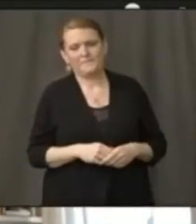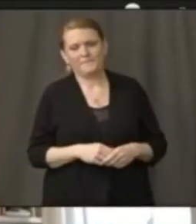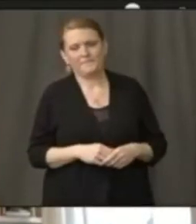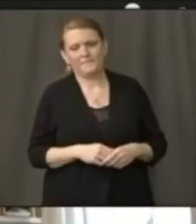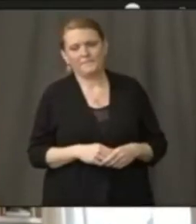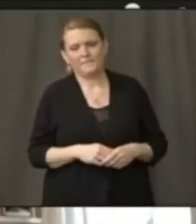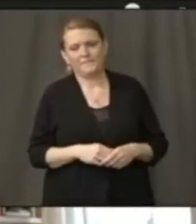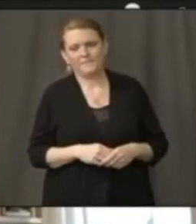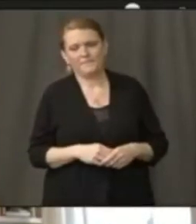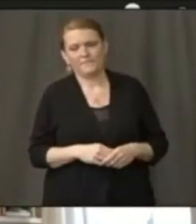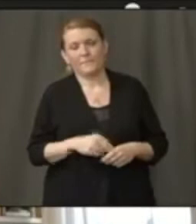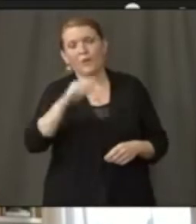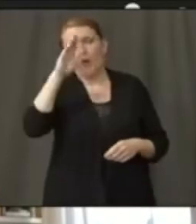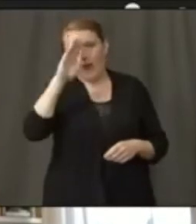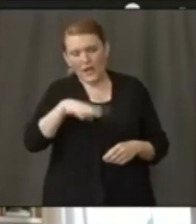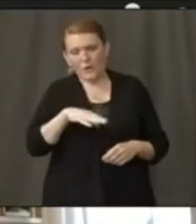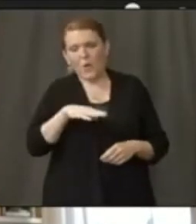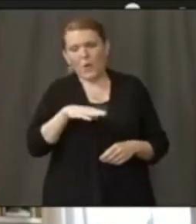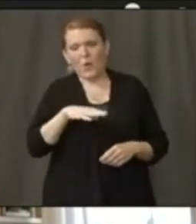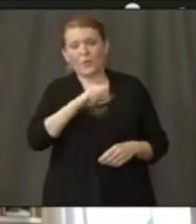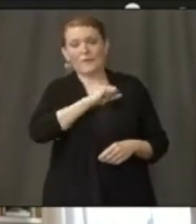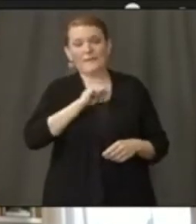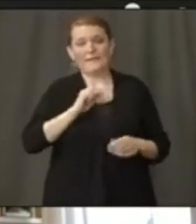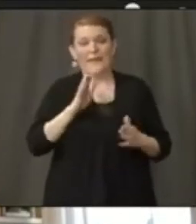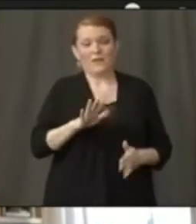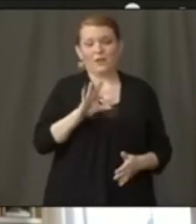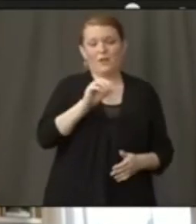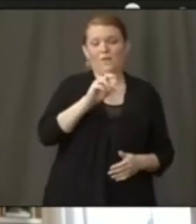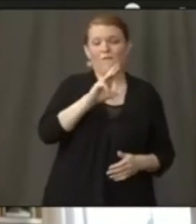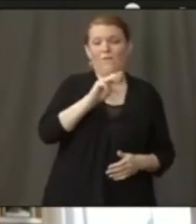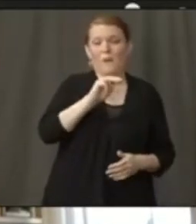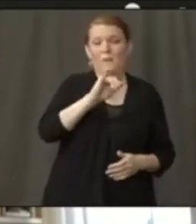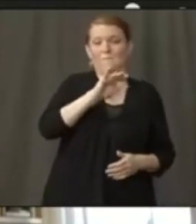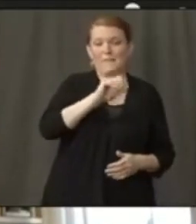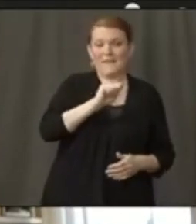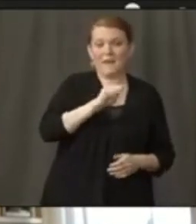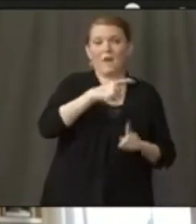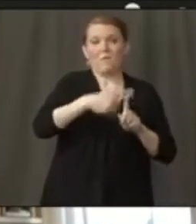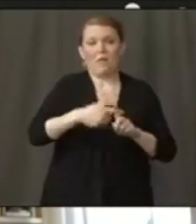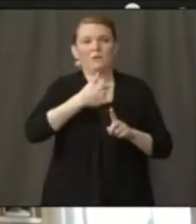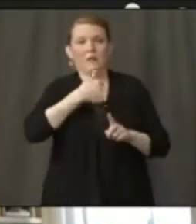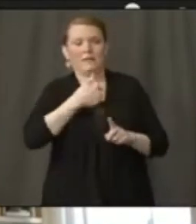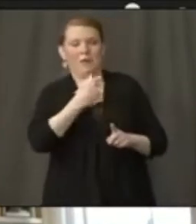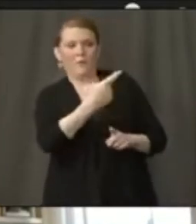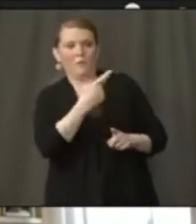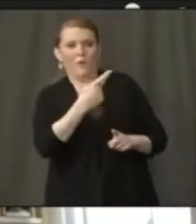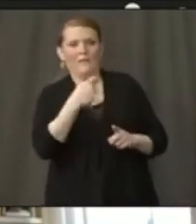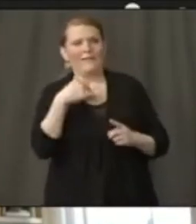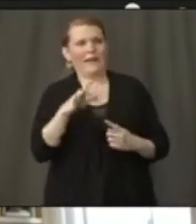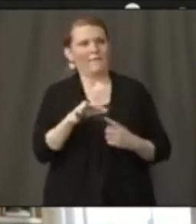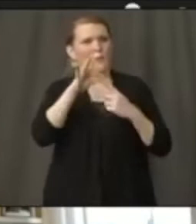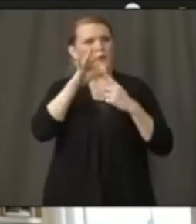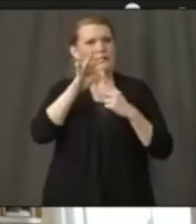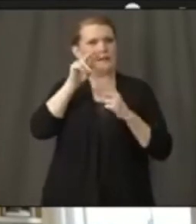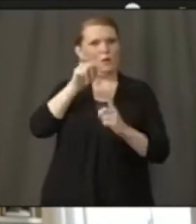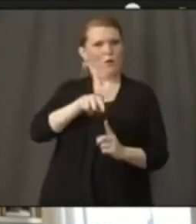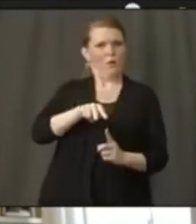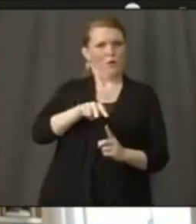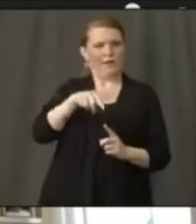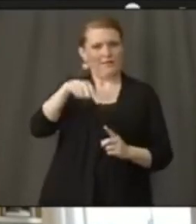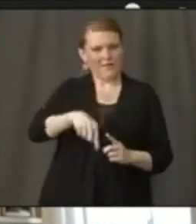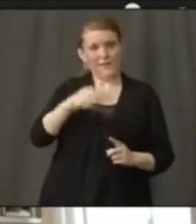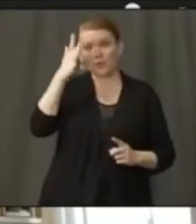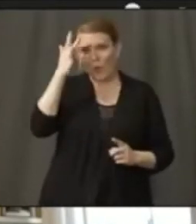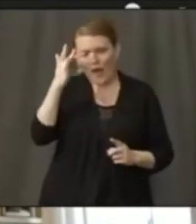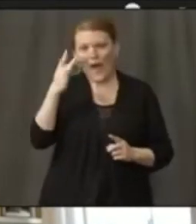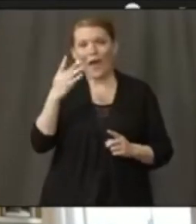Formica and I come at this from a unique perspective, not only as state legislators, but as longtime small business owners. And